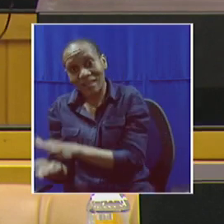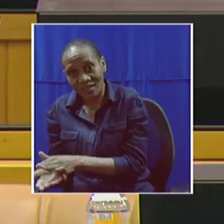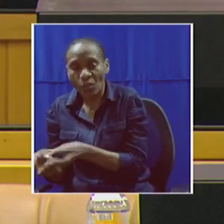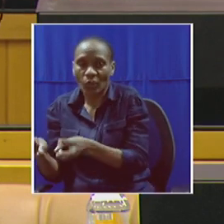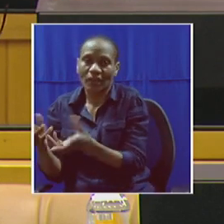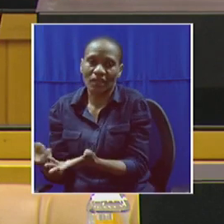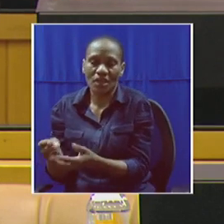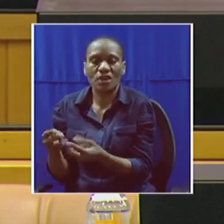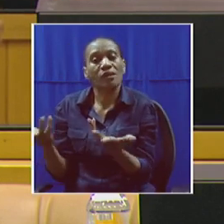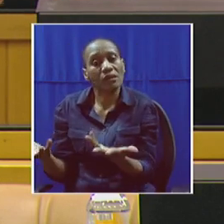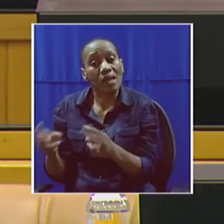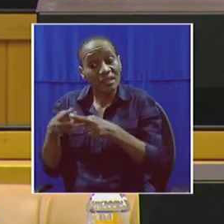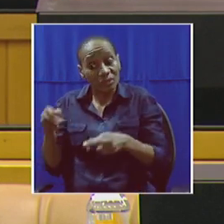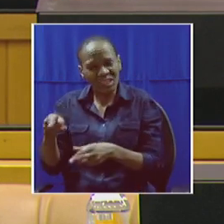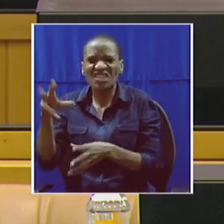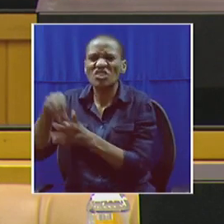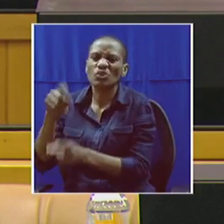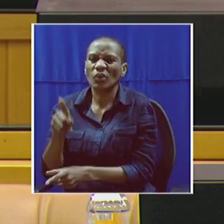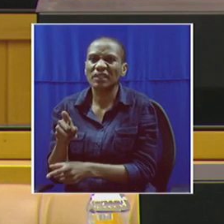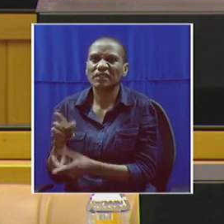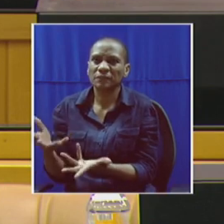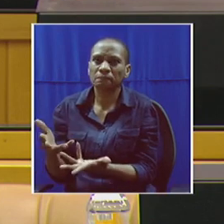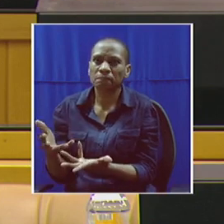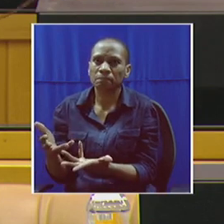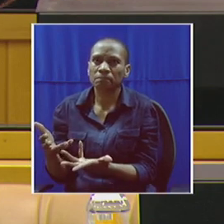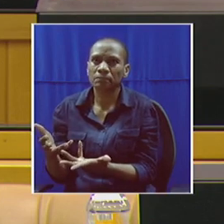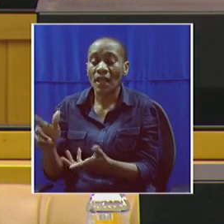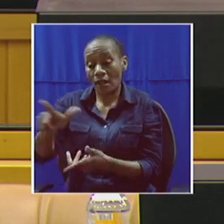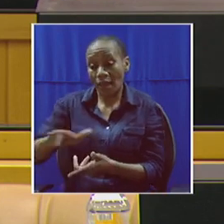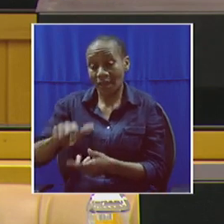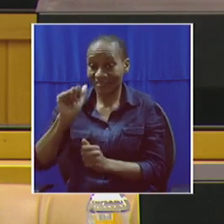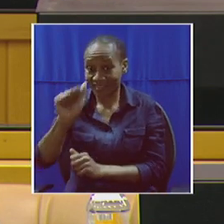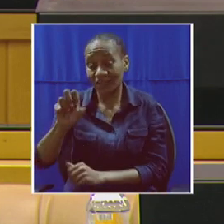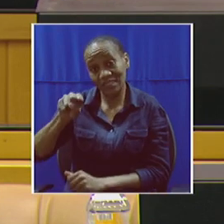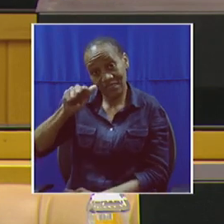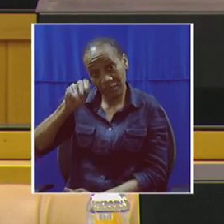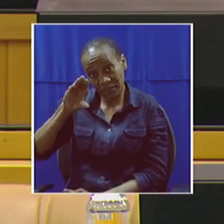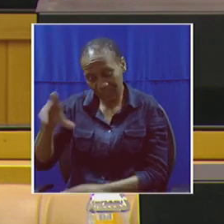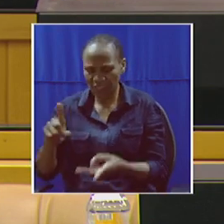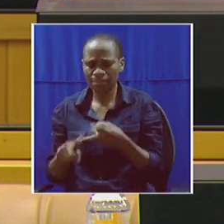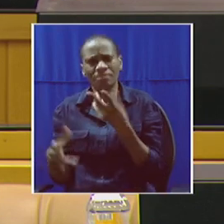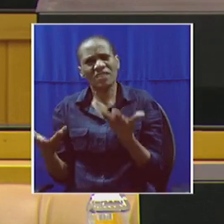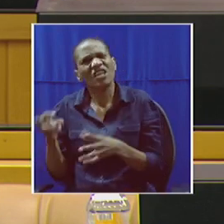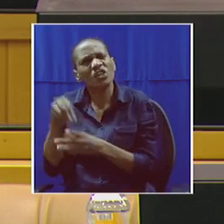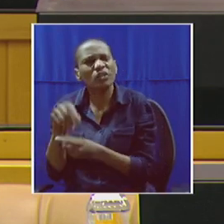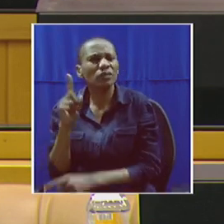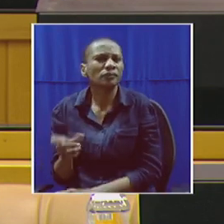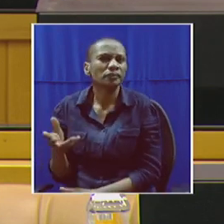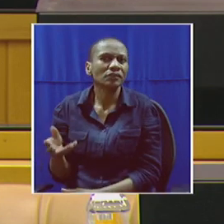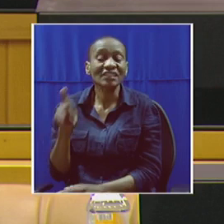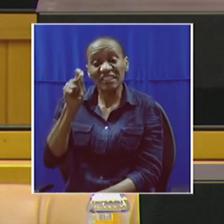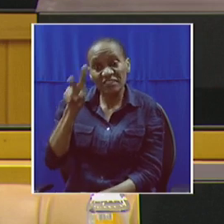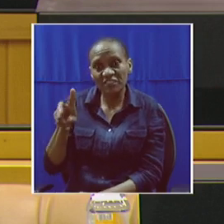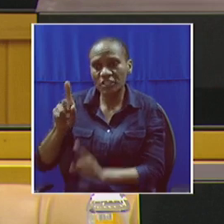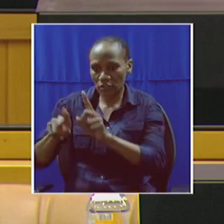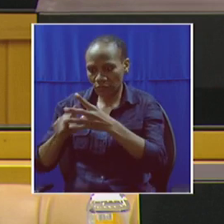noncore assets will include land that sabc owns it will include all other things including TV